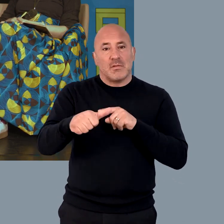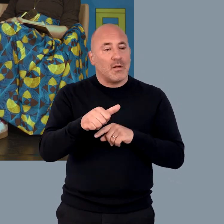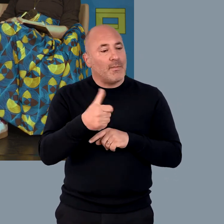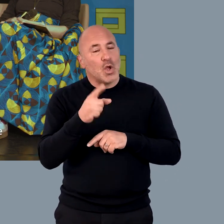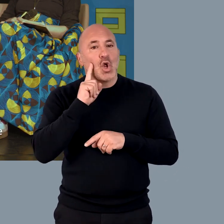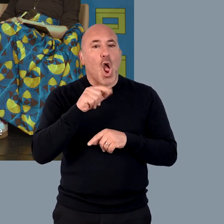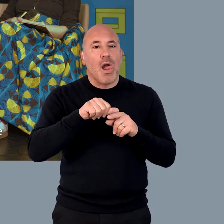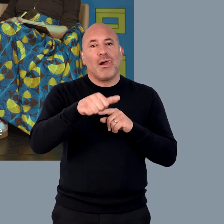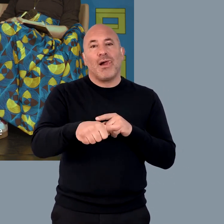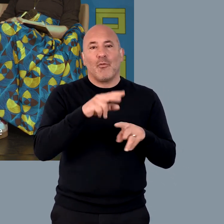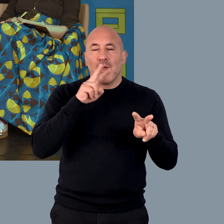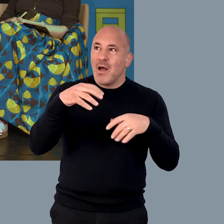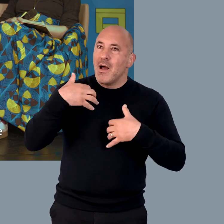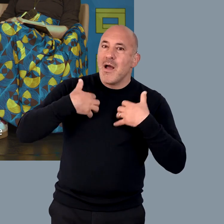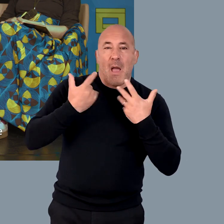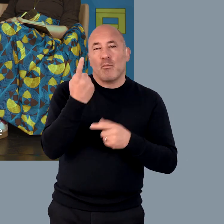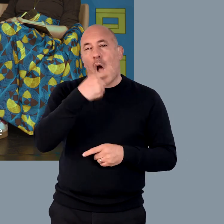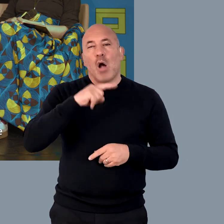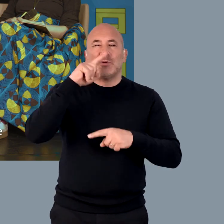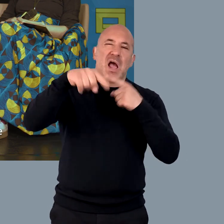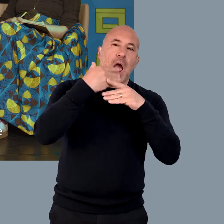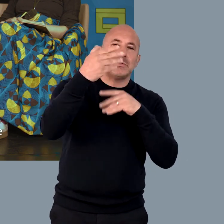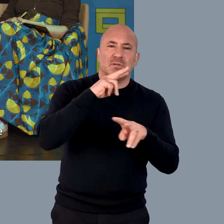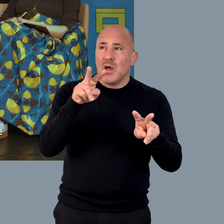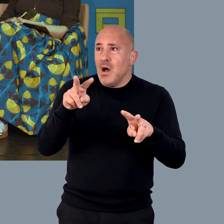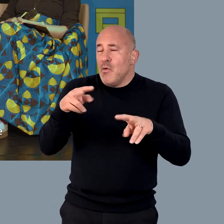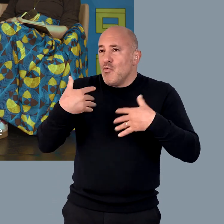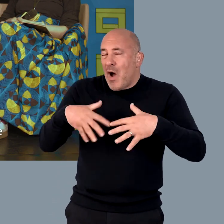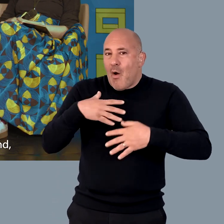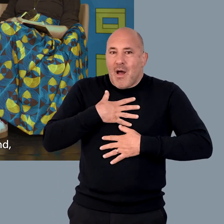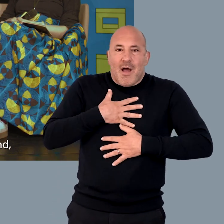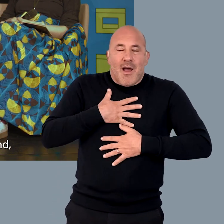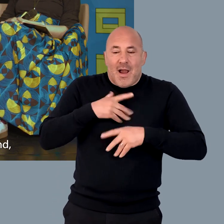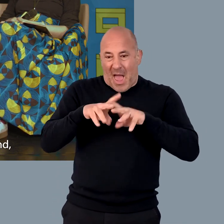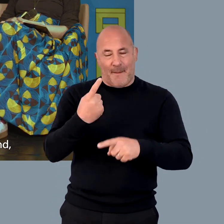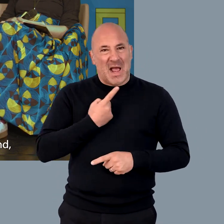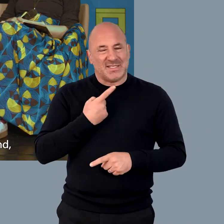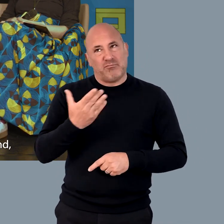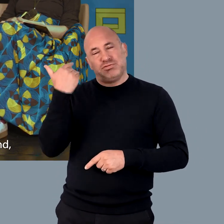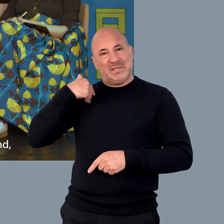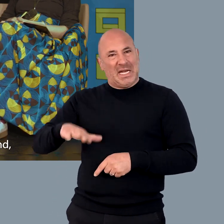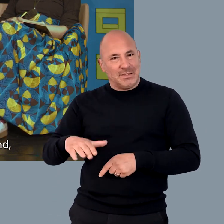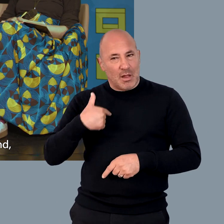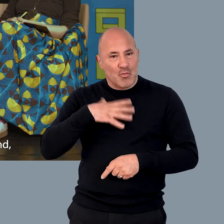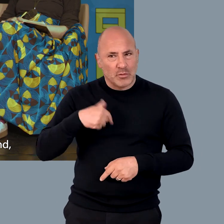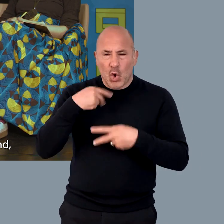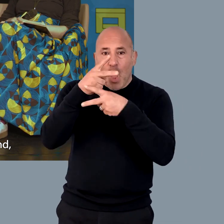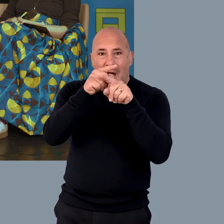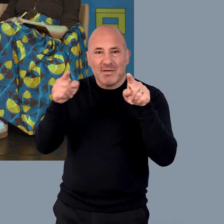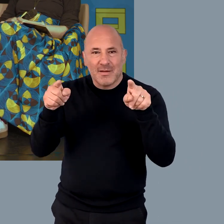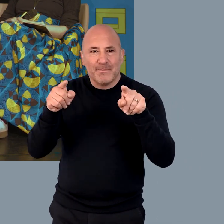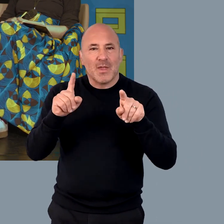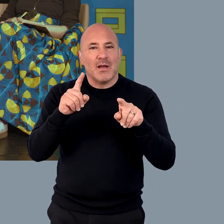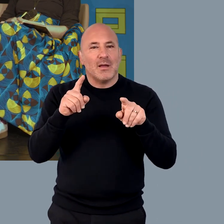with me. And I wanted to preserve that experience for another little girl down, in 100 years, to have that same